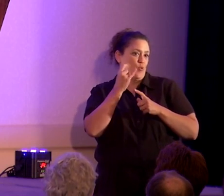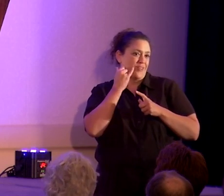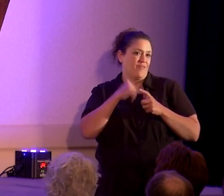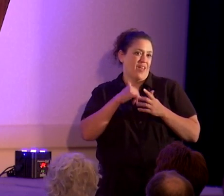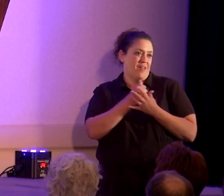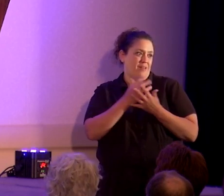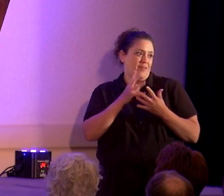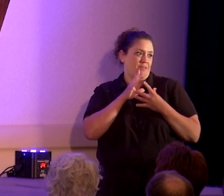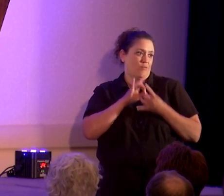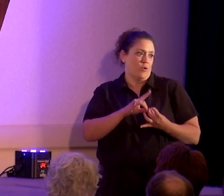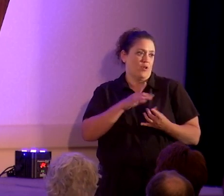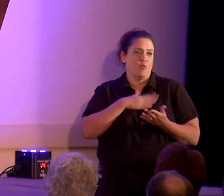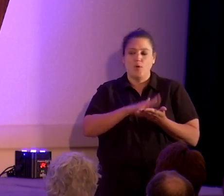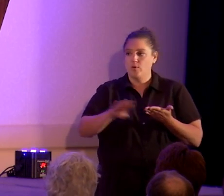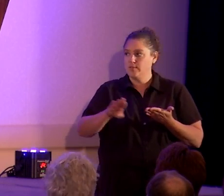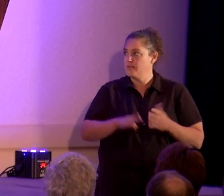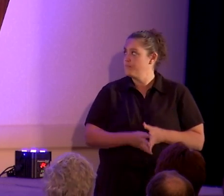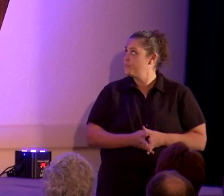release.